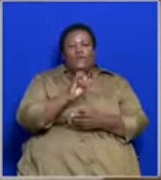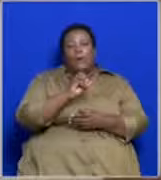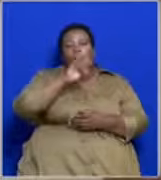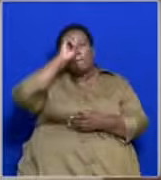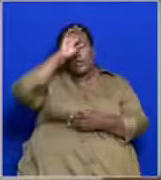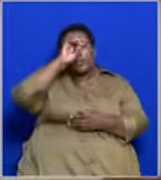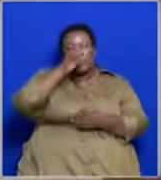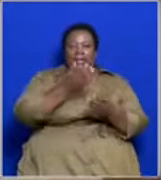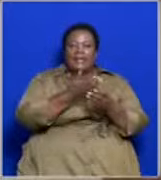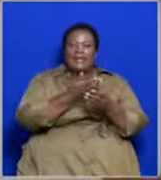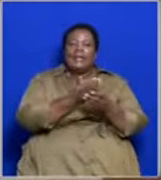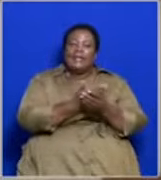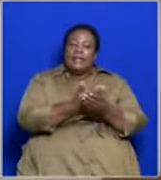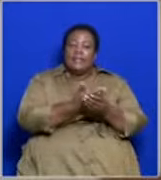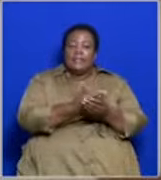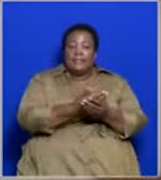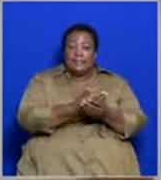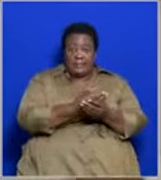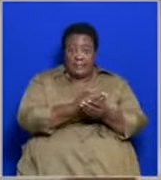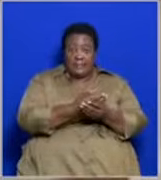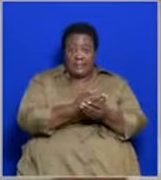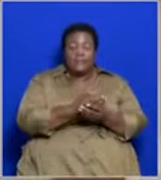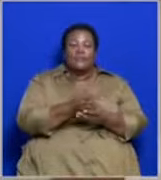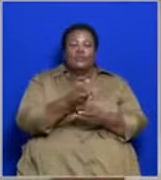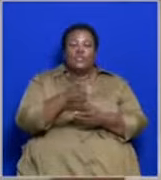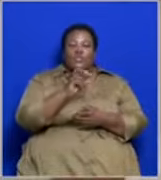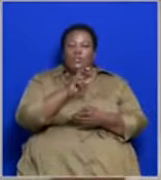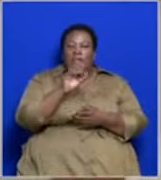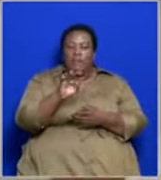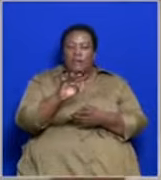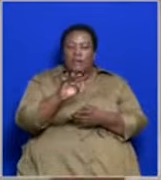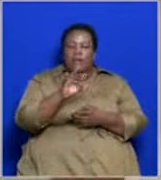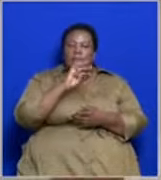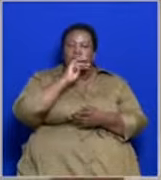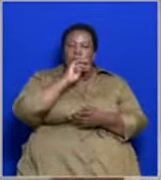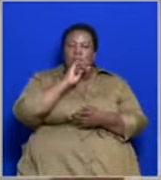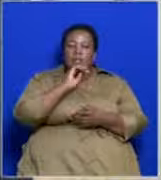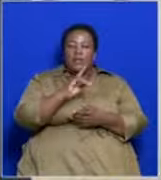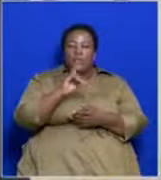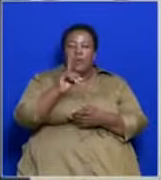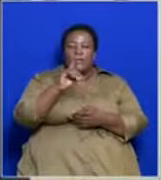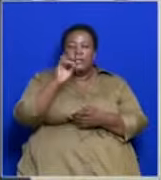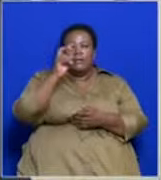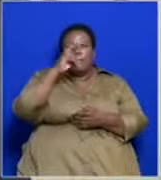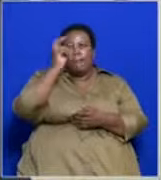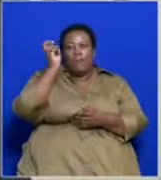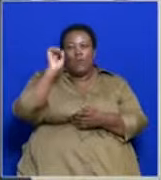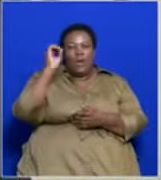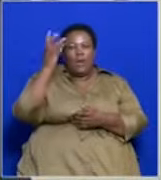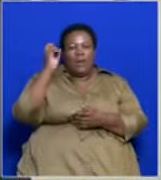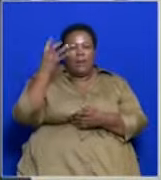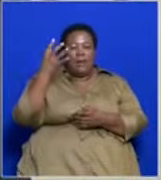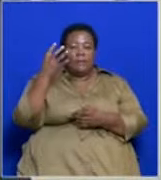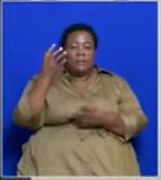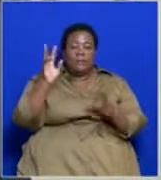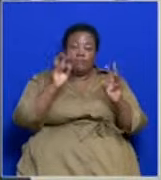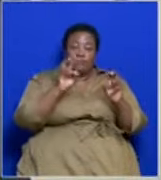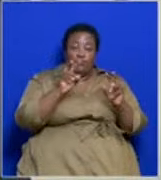262/03/2023, the blue lights matter. And that's where we stopped yesterday. So we are going to pick it up from